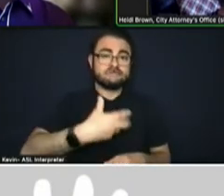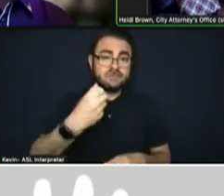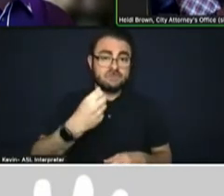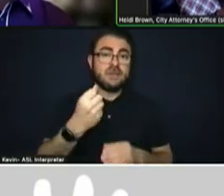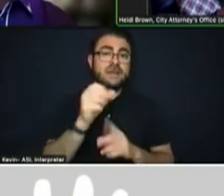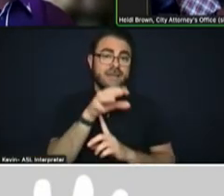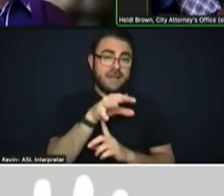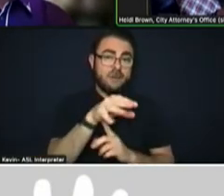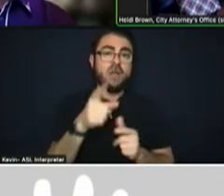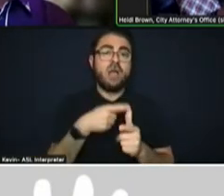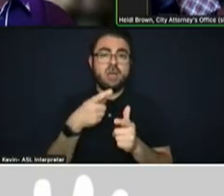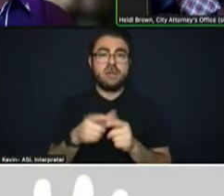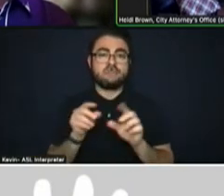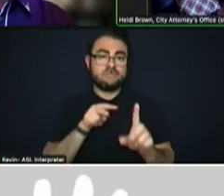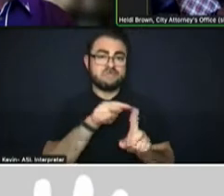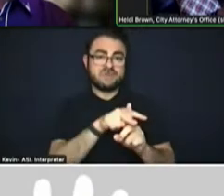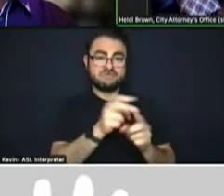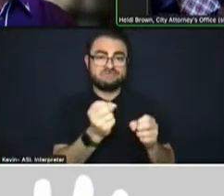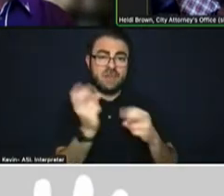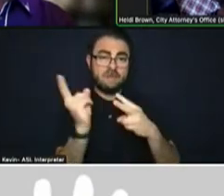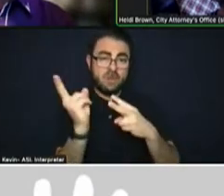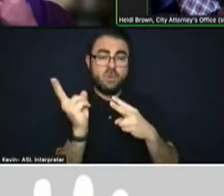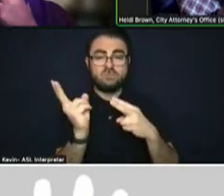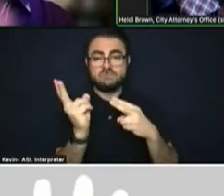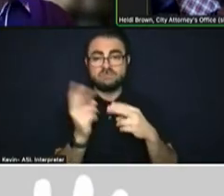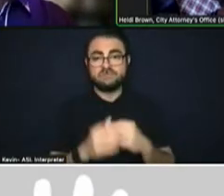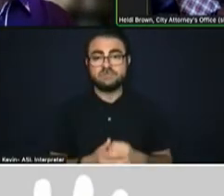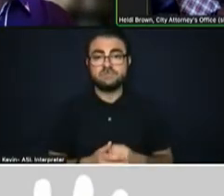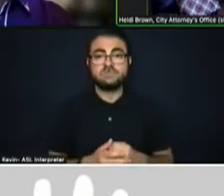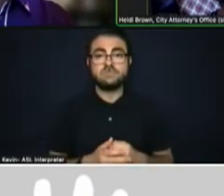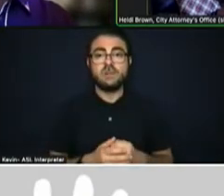uploaded. For storage,